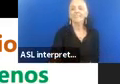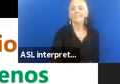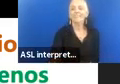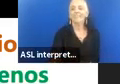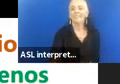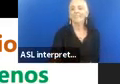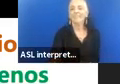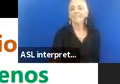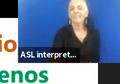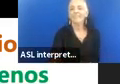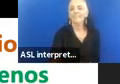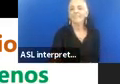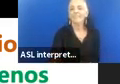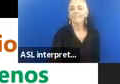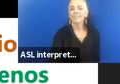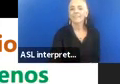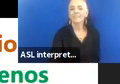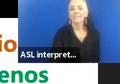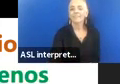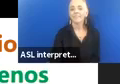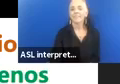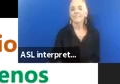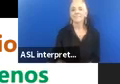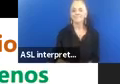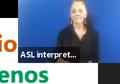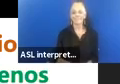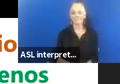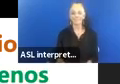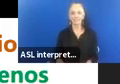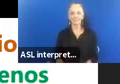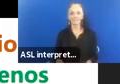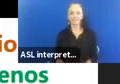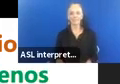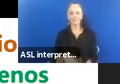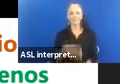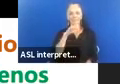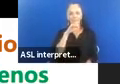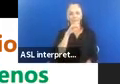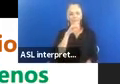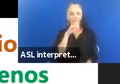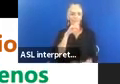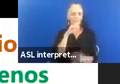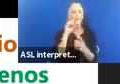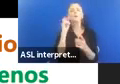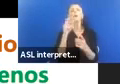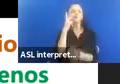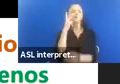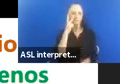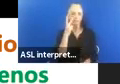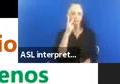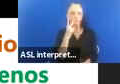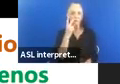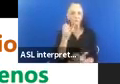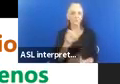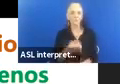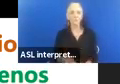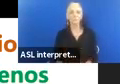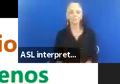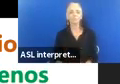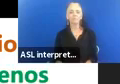and let me see. I don't know if it'll come up for me, so just signal. All right, there it goes. Okay, cool. All